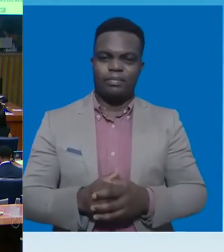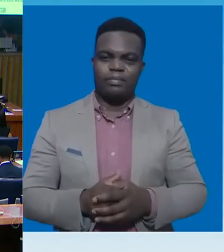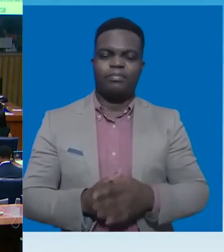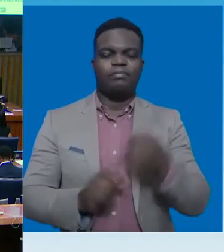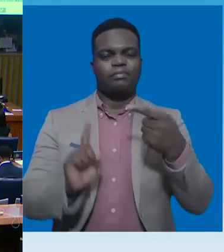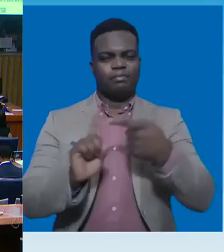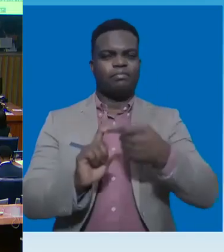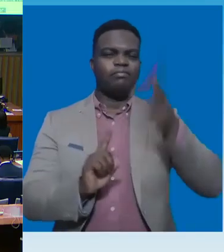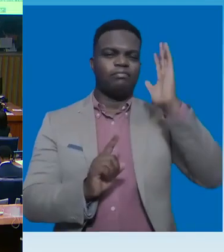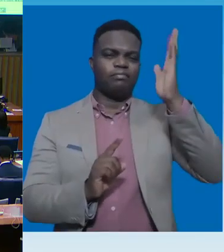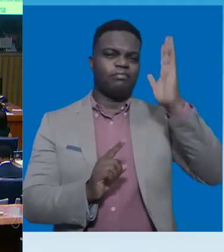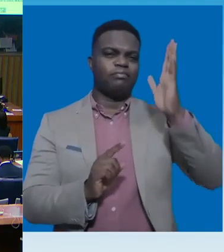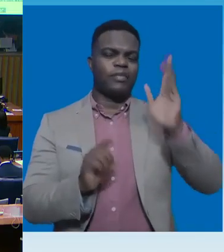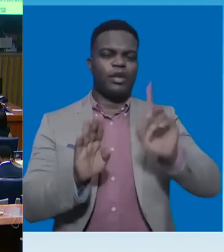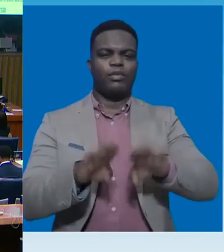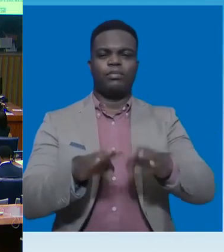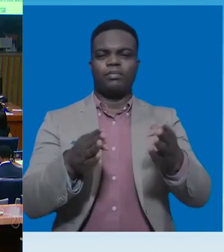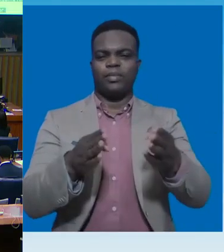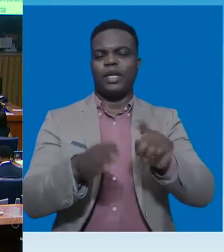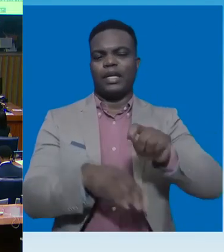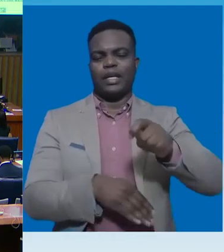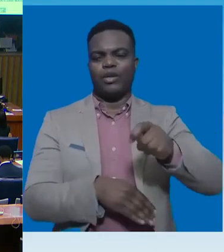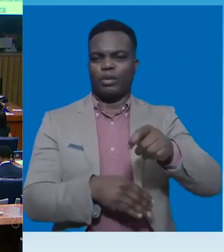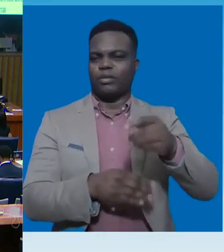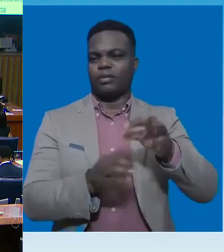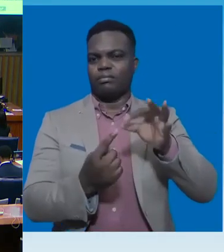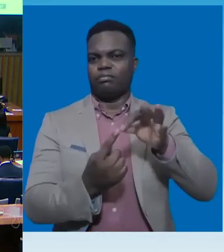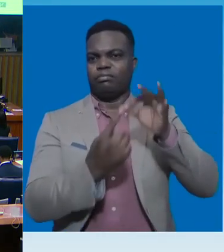Thank you, Facilitator.